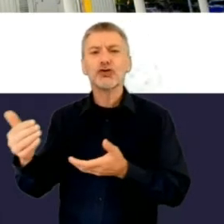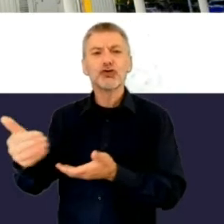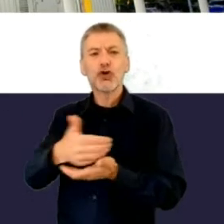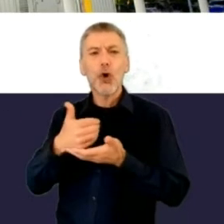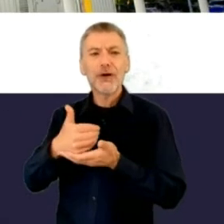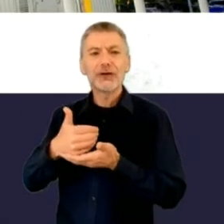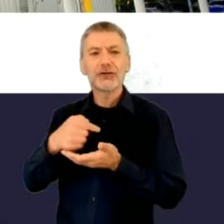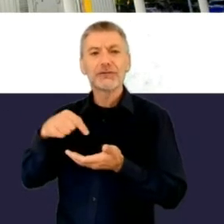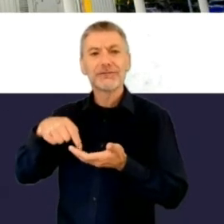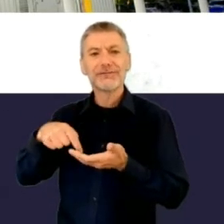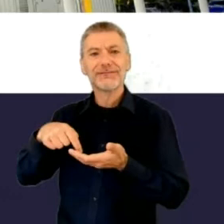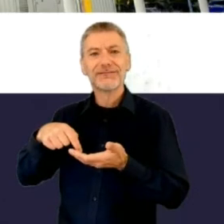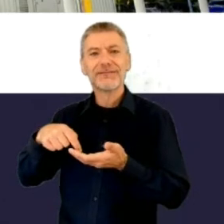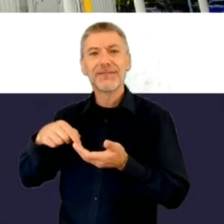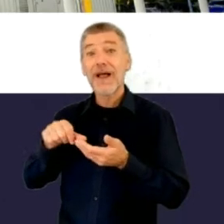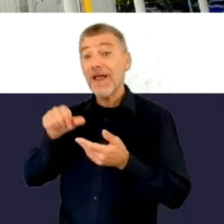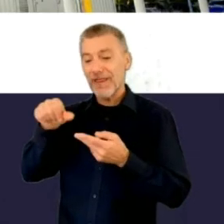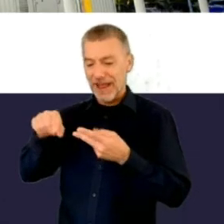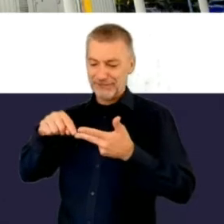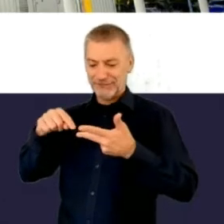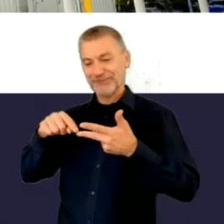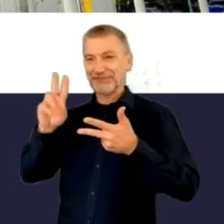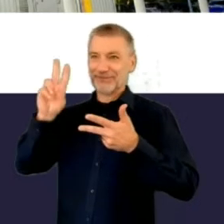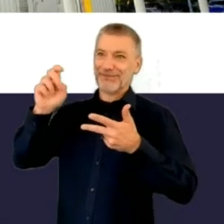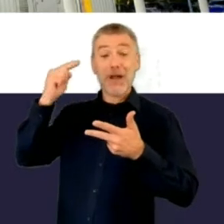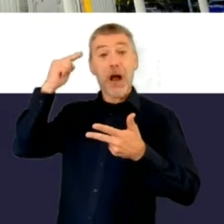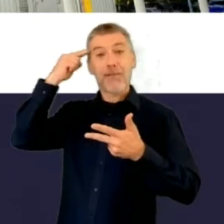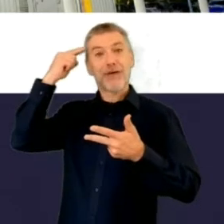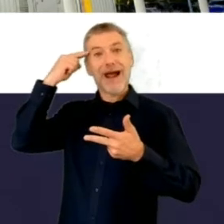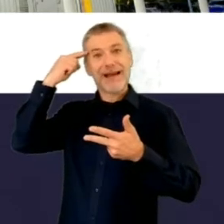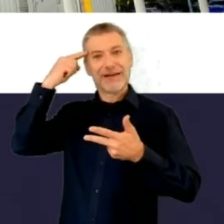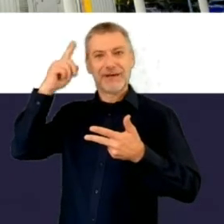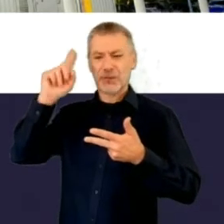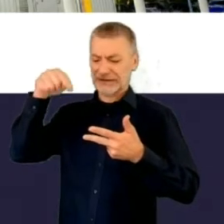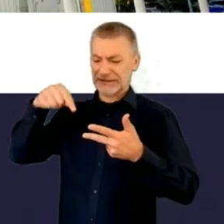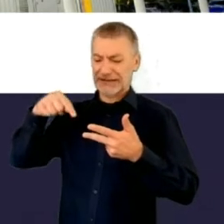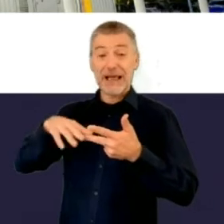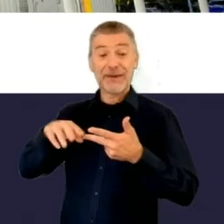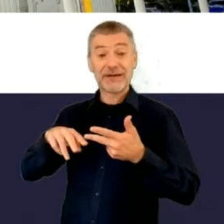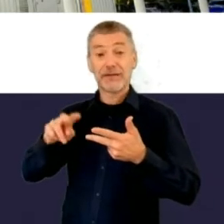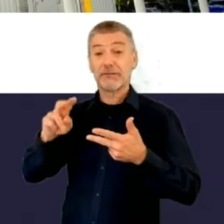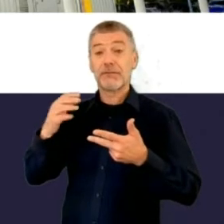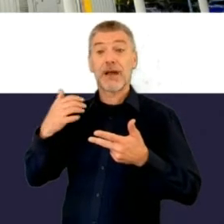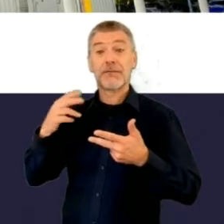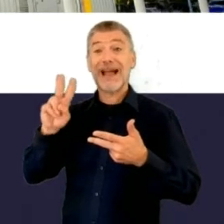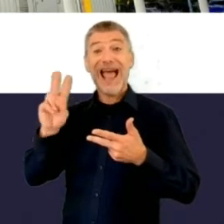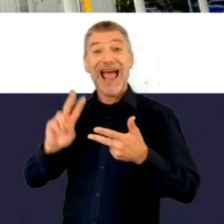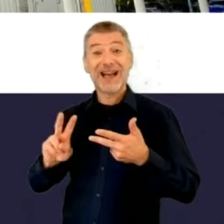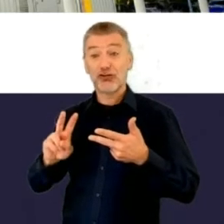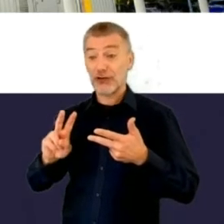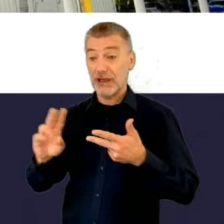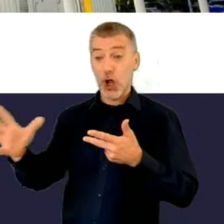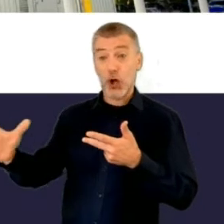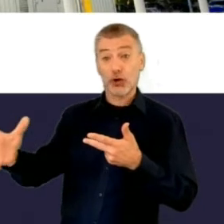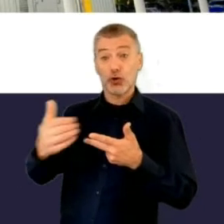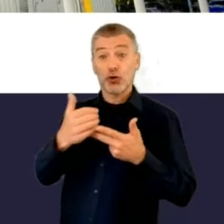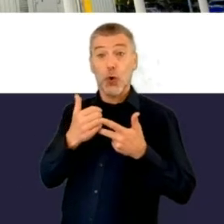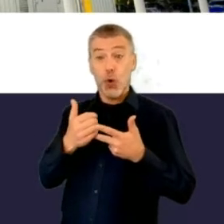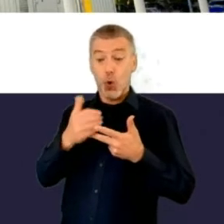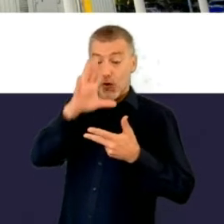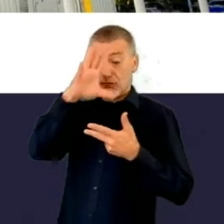of like a brain that allows their energy to be stored and released in a controllable